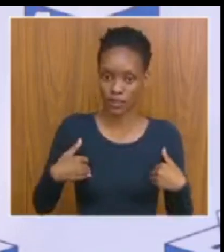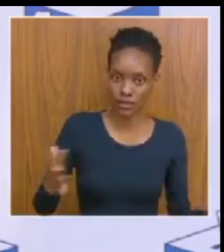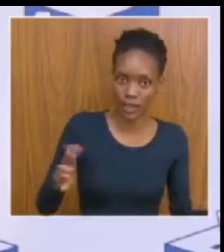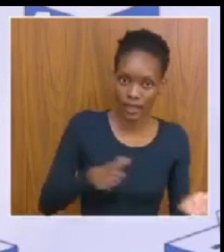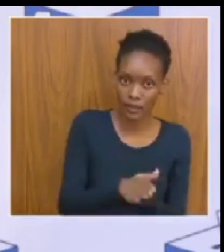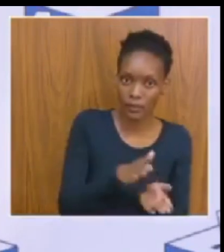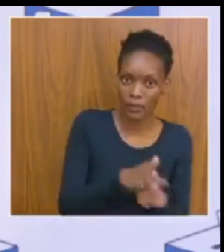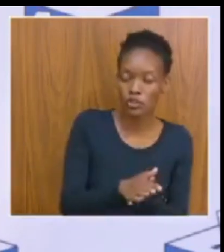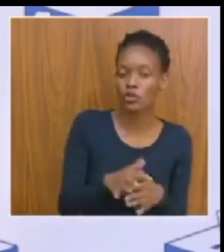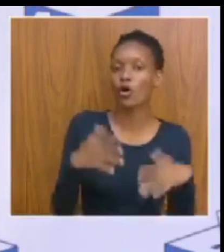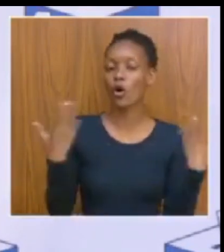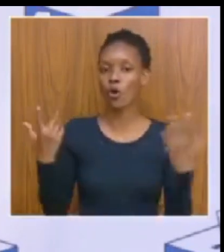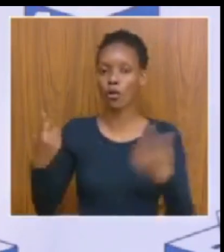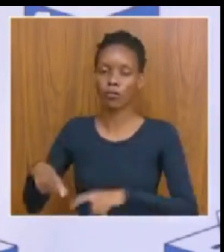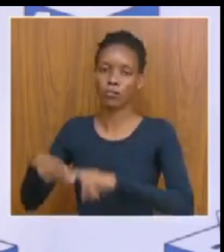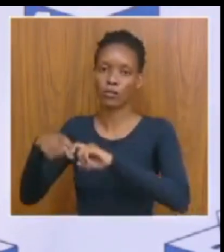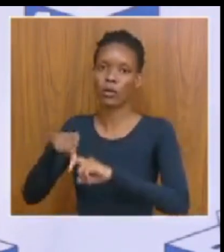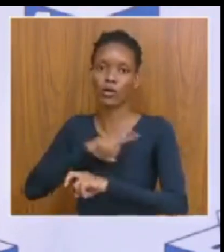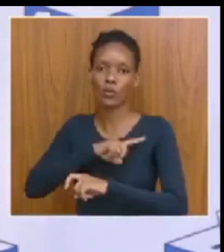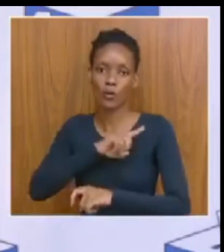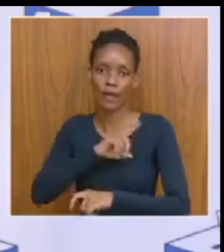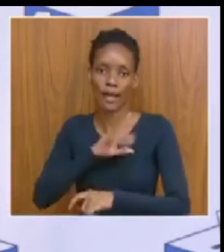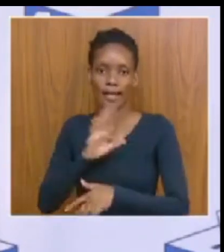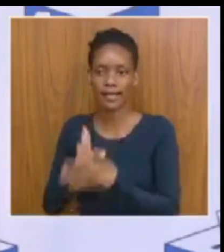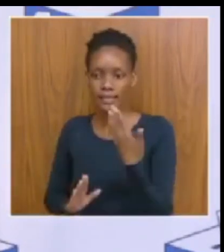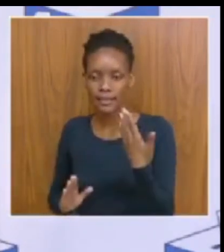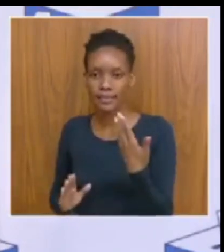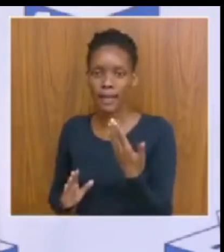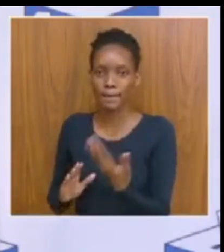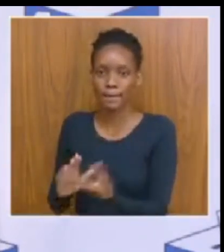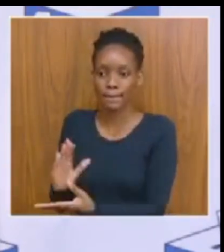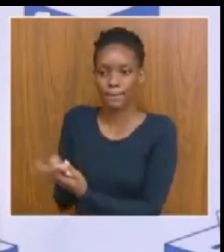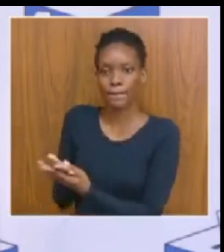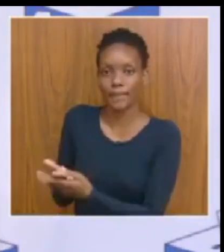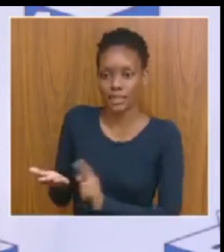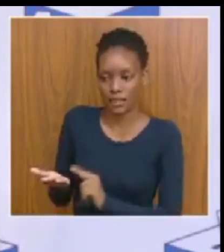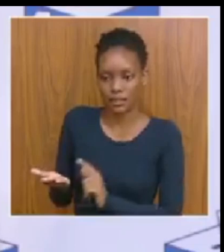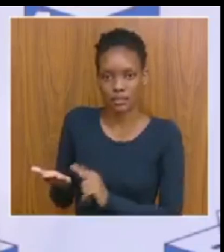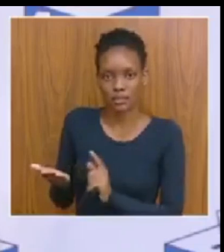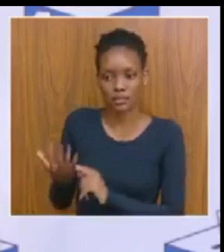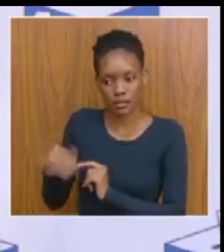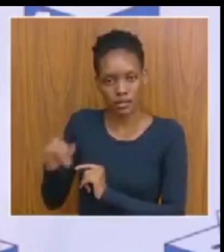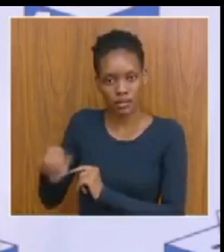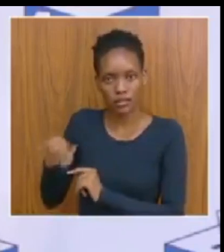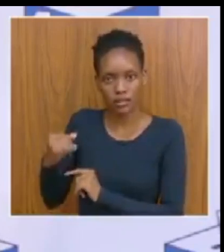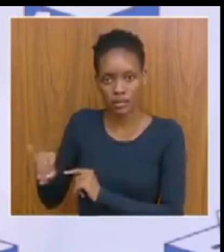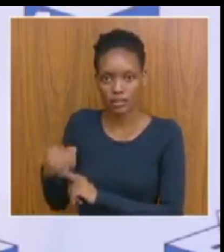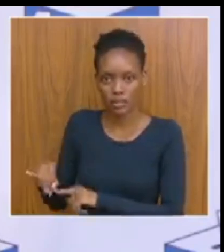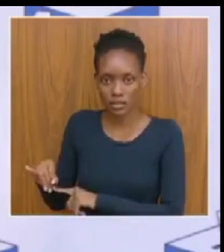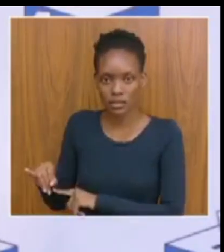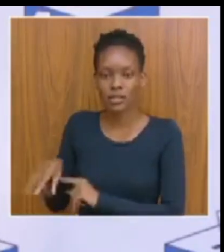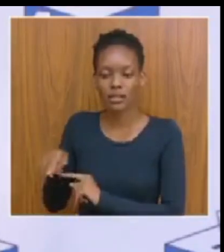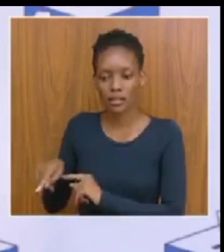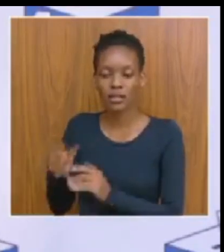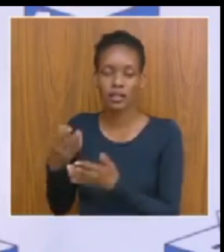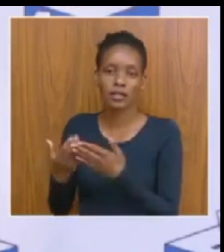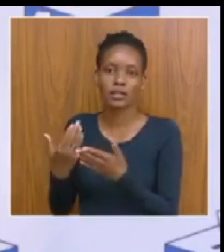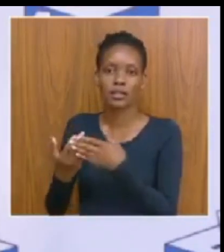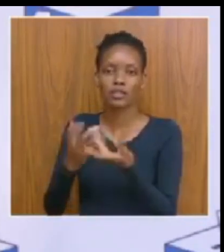some of the matters still to be determined they implicate the configuration of